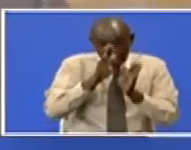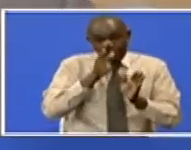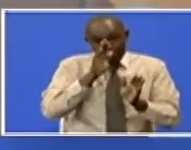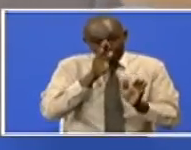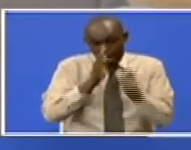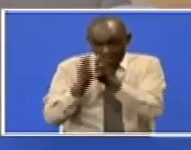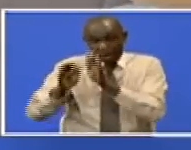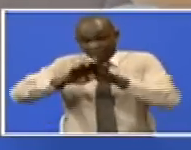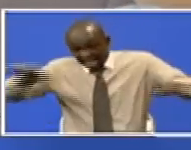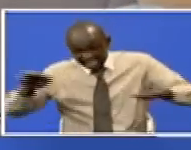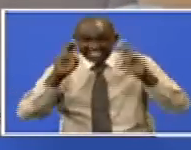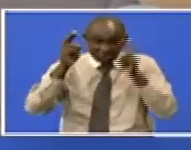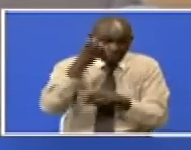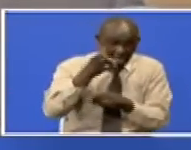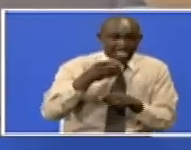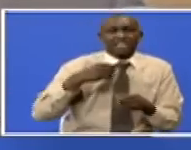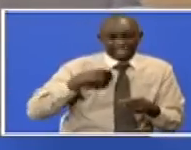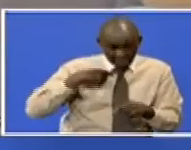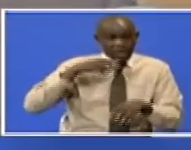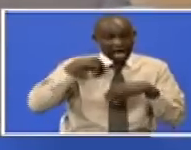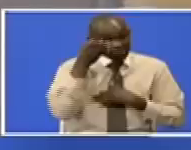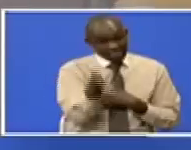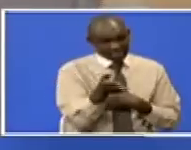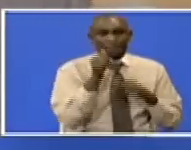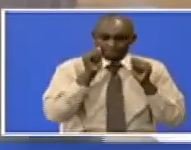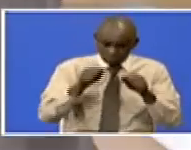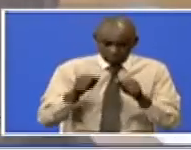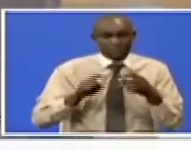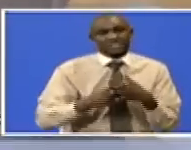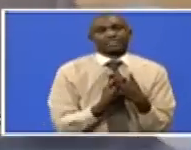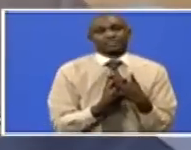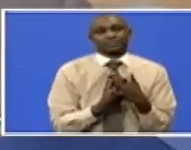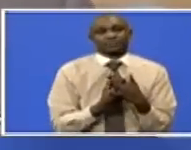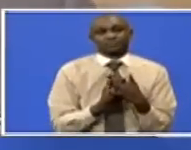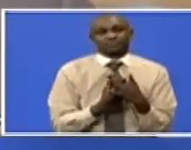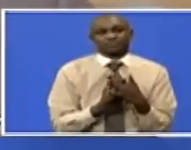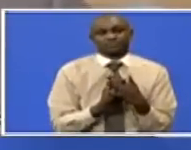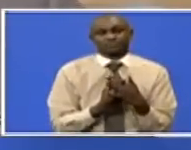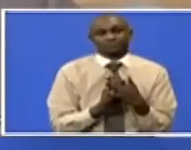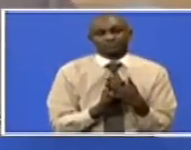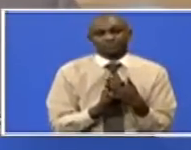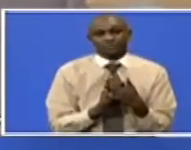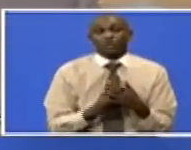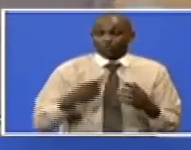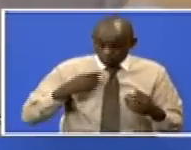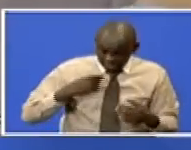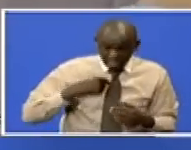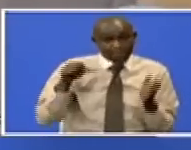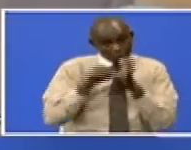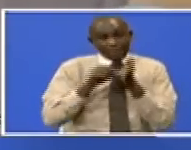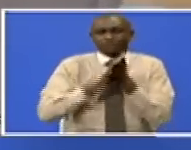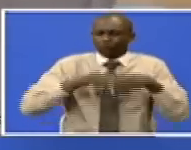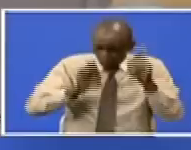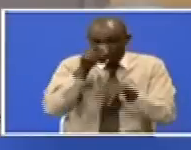report, we have no problem with passing or with debating this, and we have no problem with